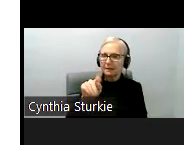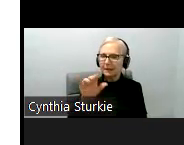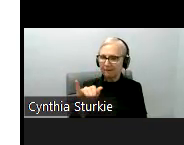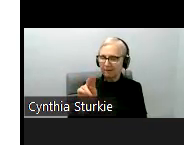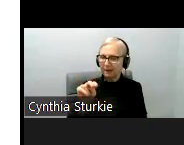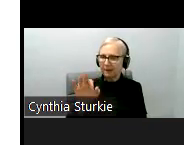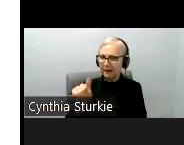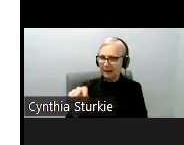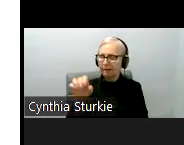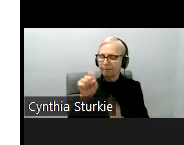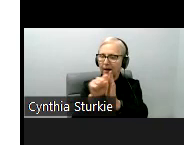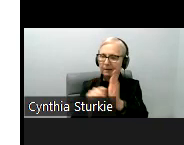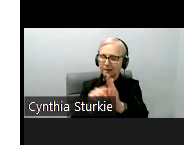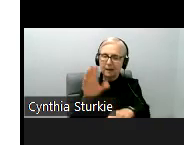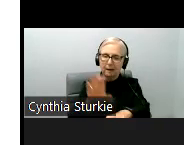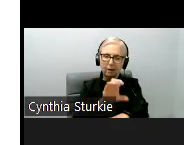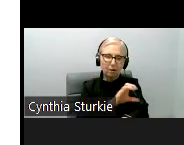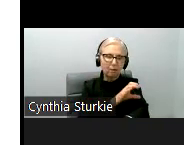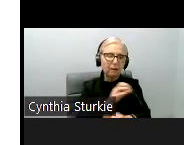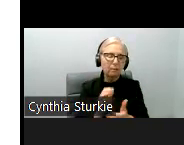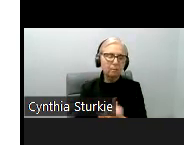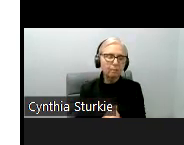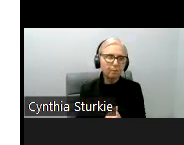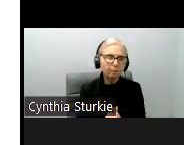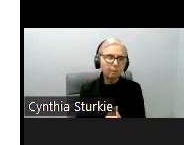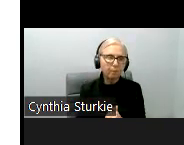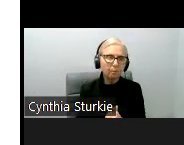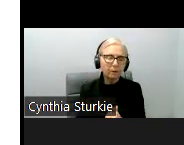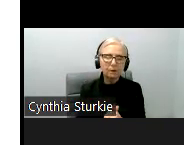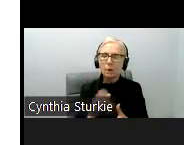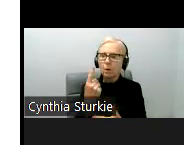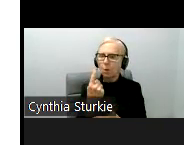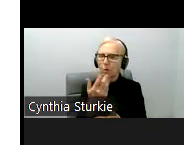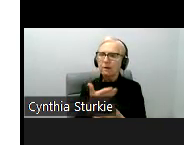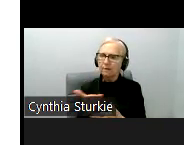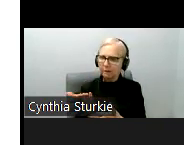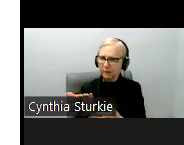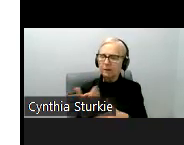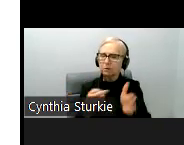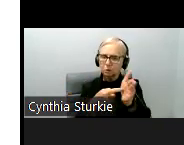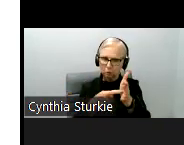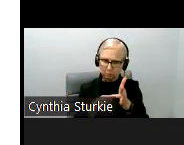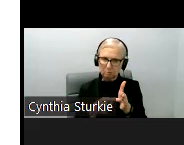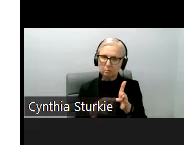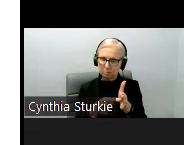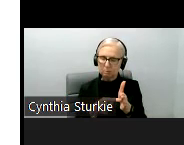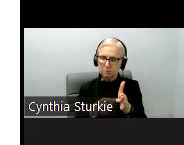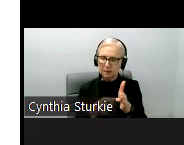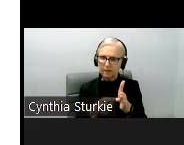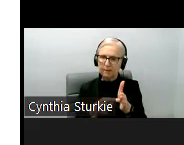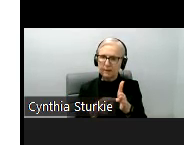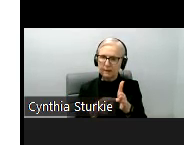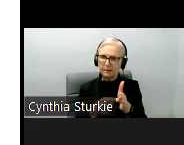Colorado. Next slide, please. So one of the things that is required of these